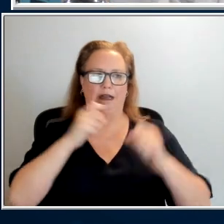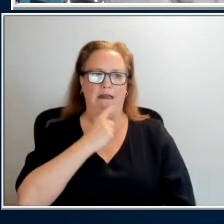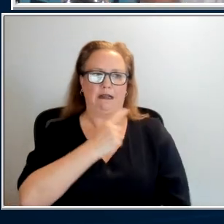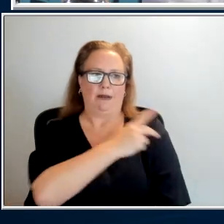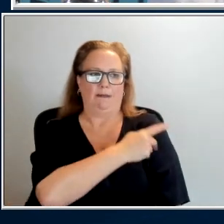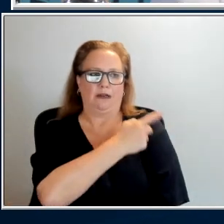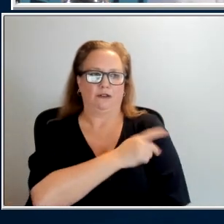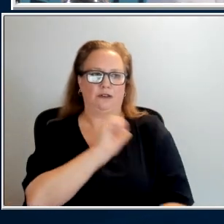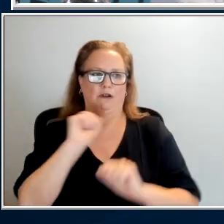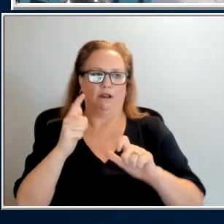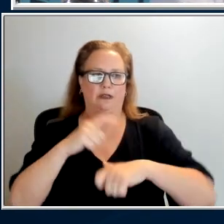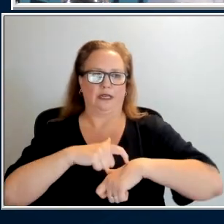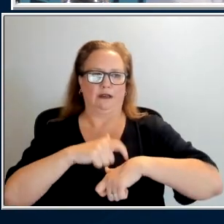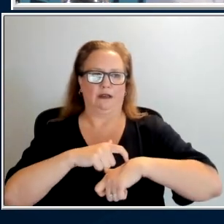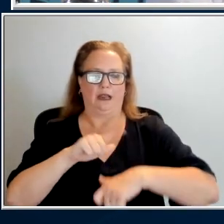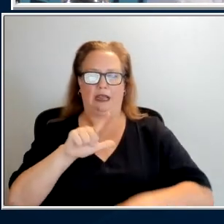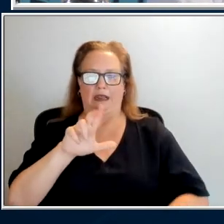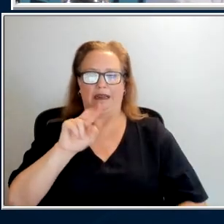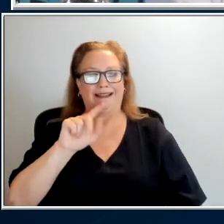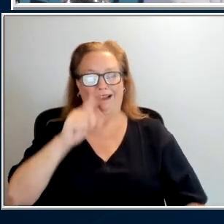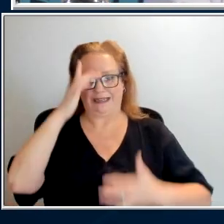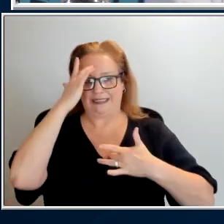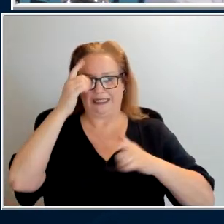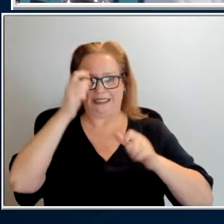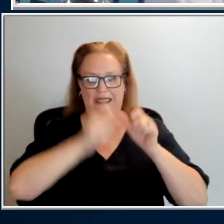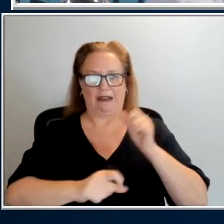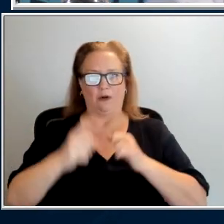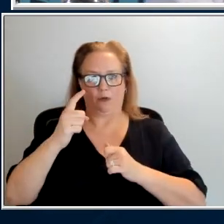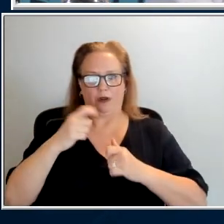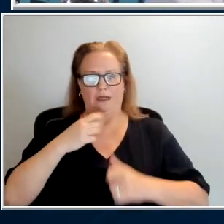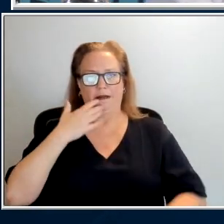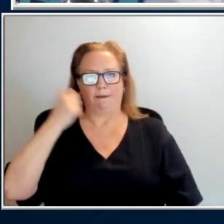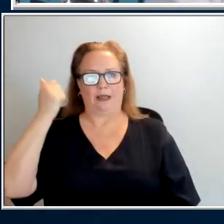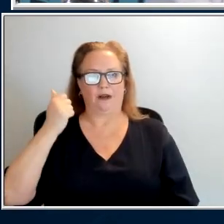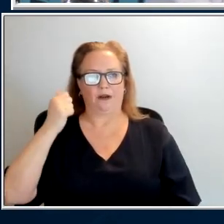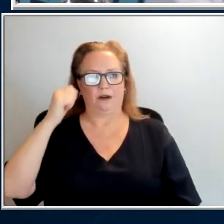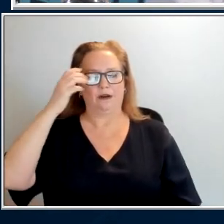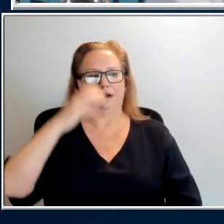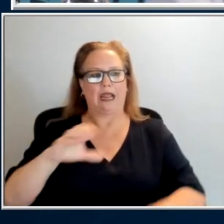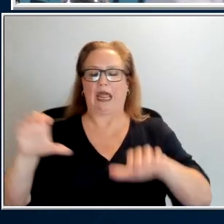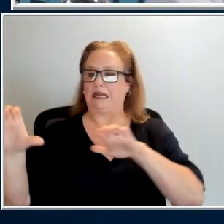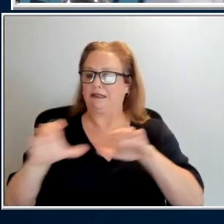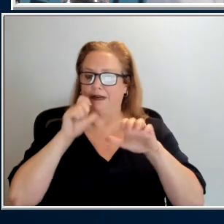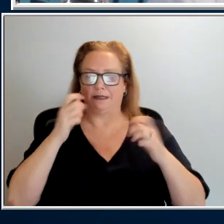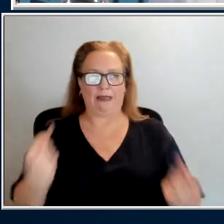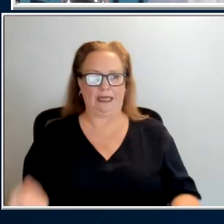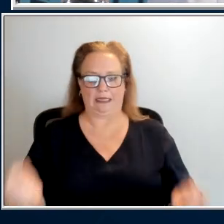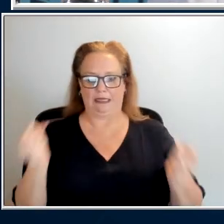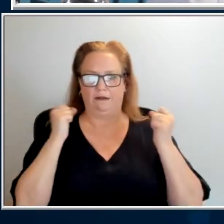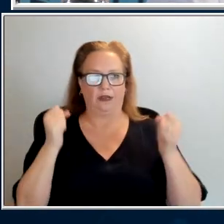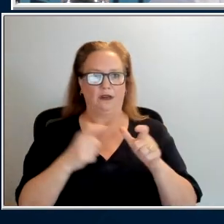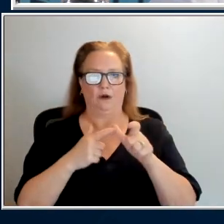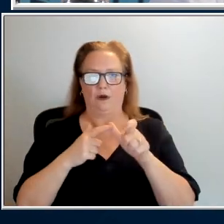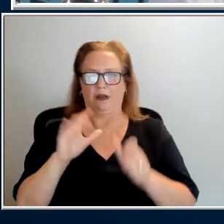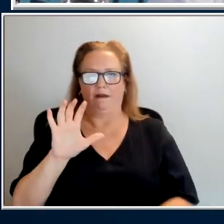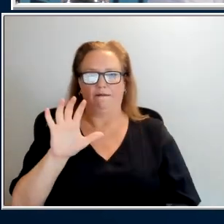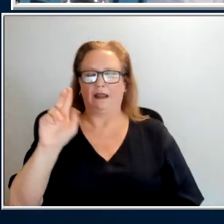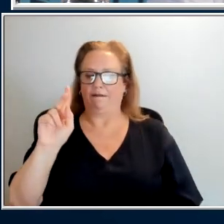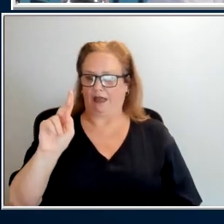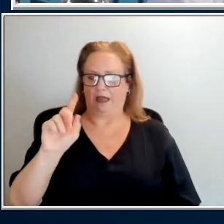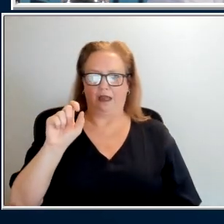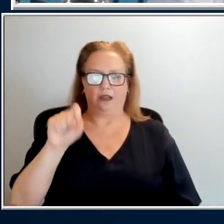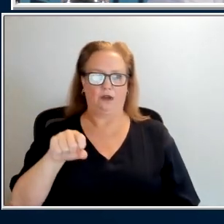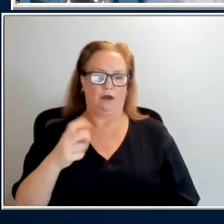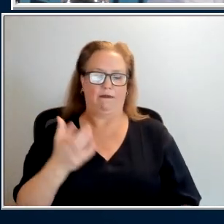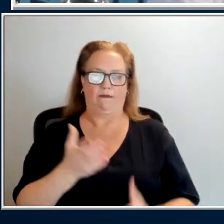have end-stage lung disease, but everybody can get better. So activity doesn't have to mean lifting weights or running a 5K. You have routines that